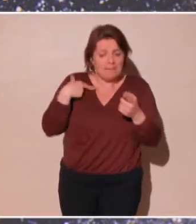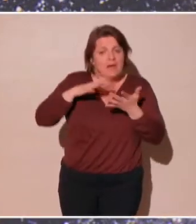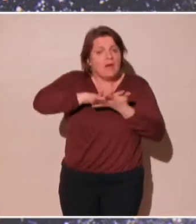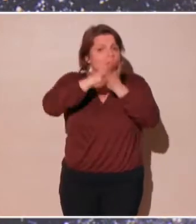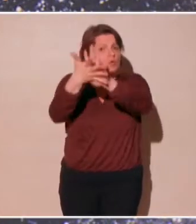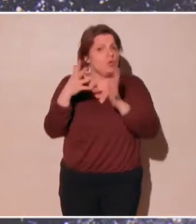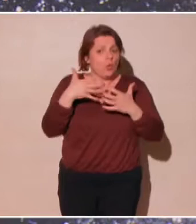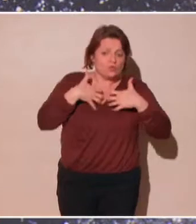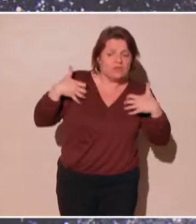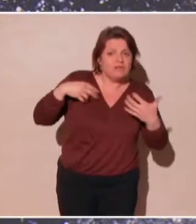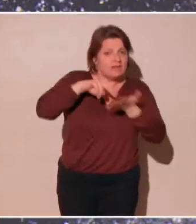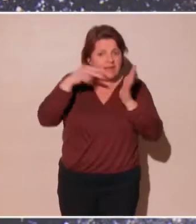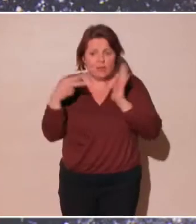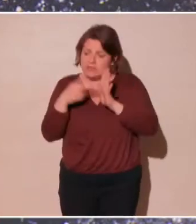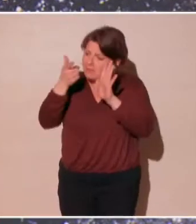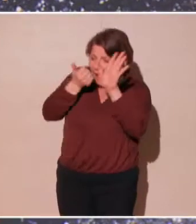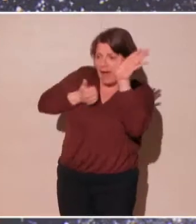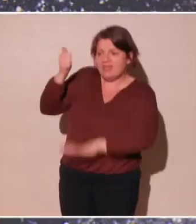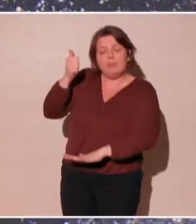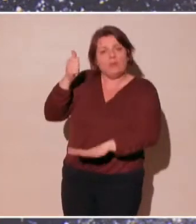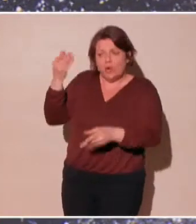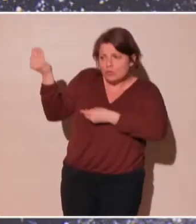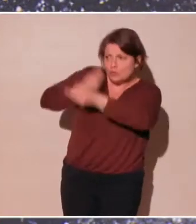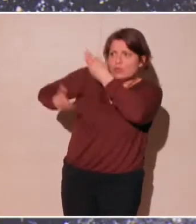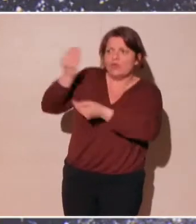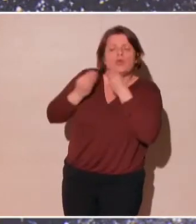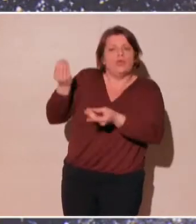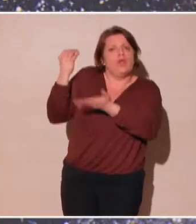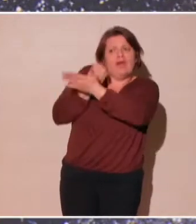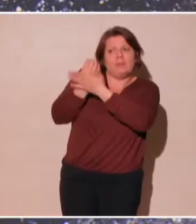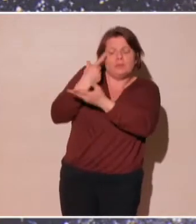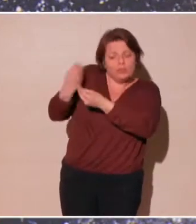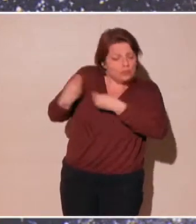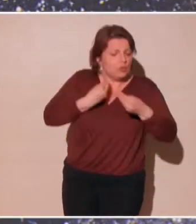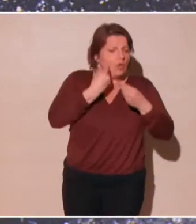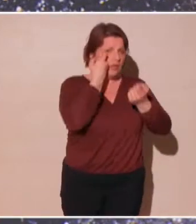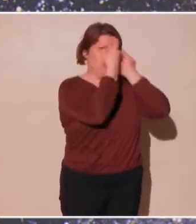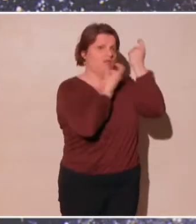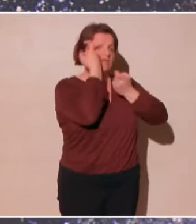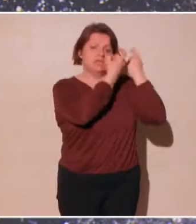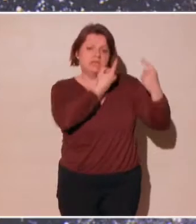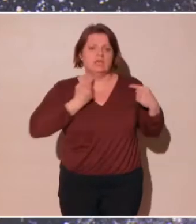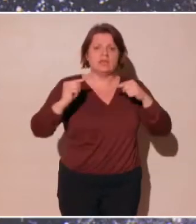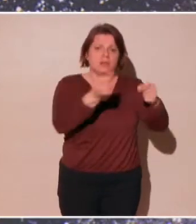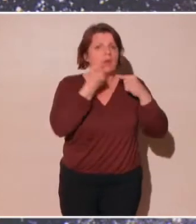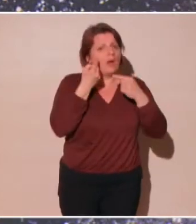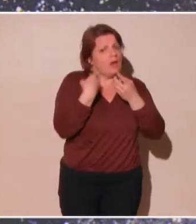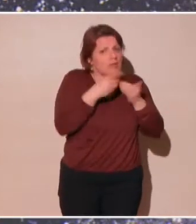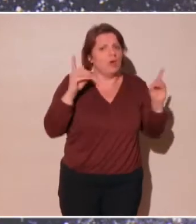democratic debates in a very autonomous, independent manner, and to feed the democratic debate that we will be needing.